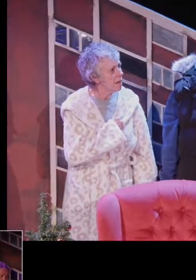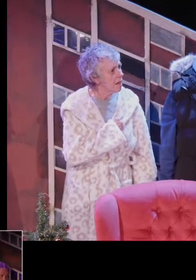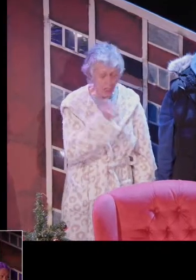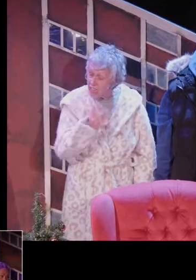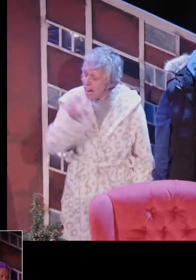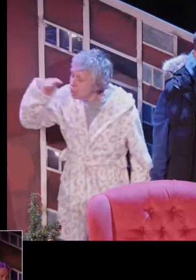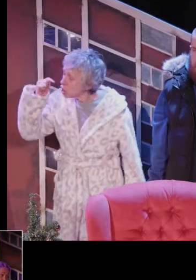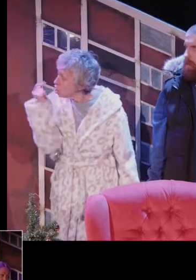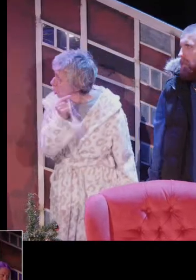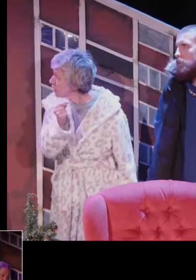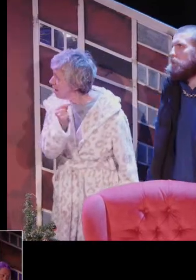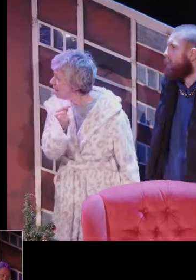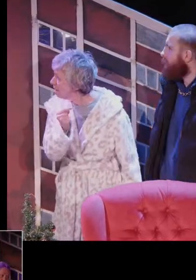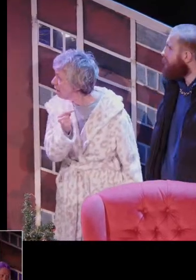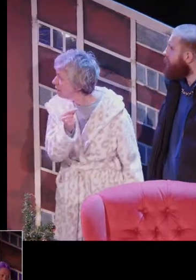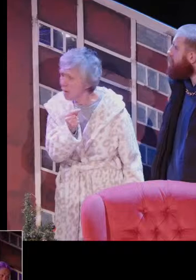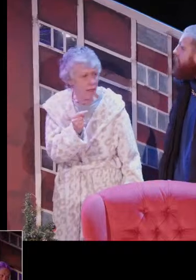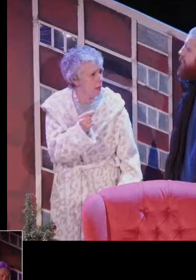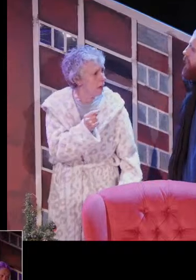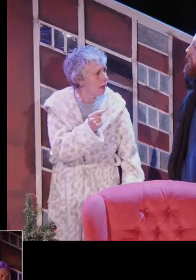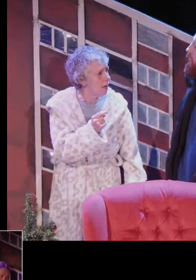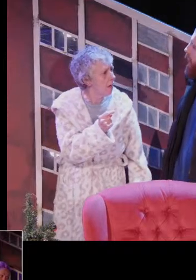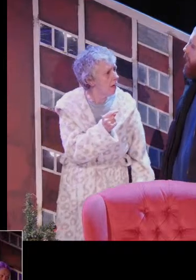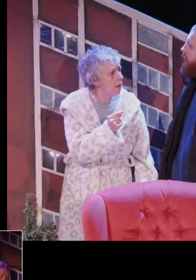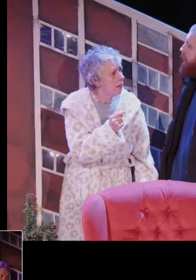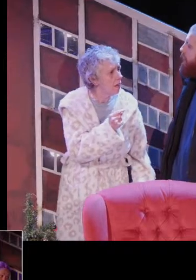Look at me. She asked you to look at her.